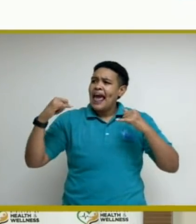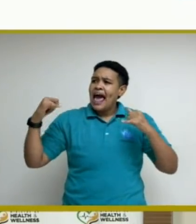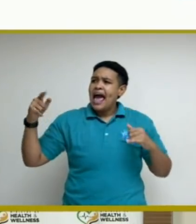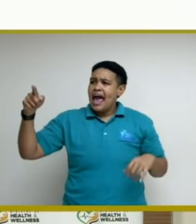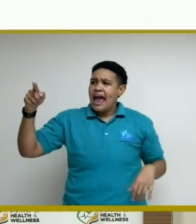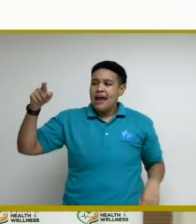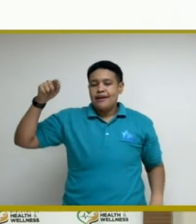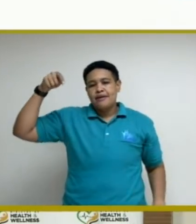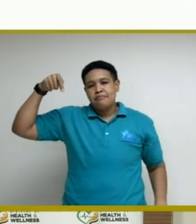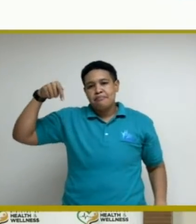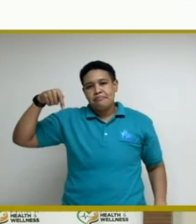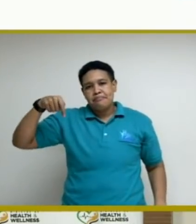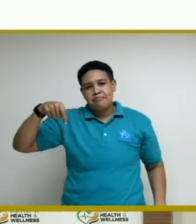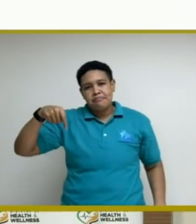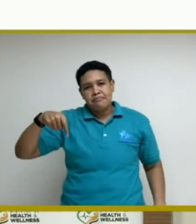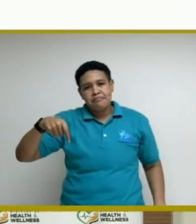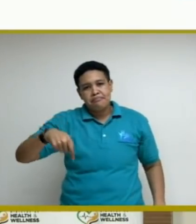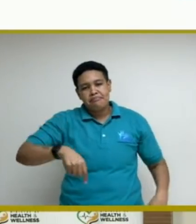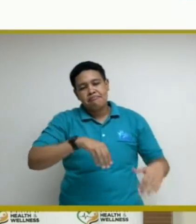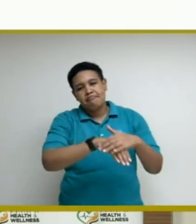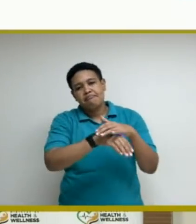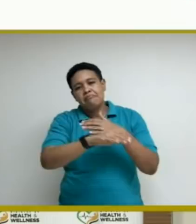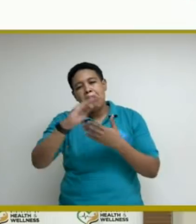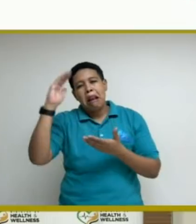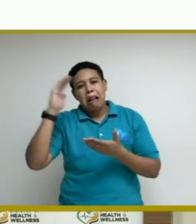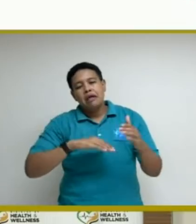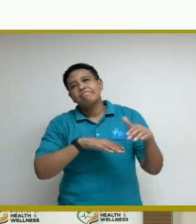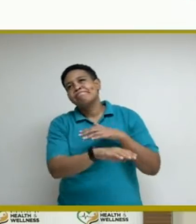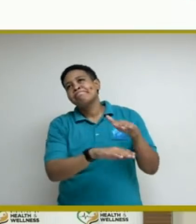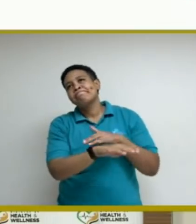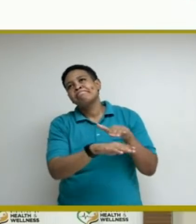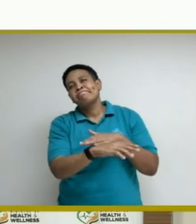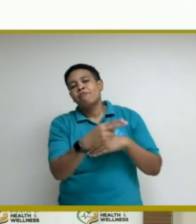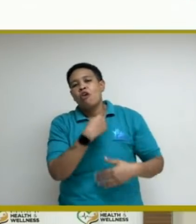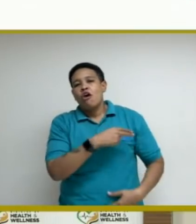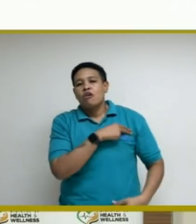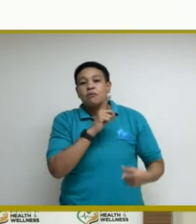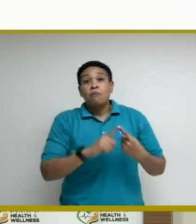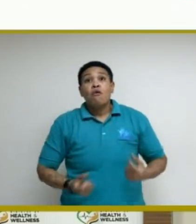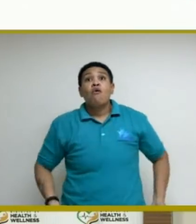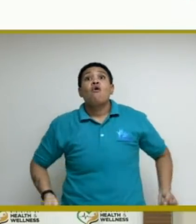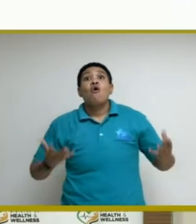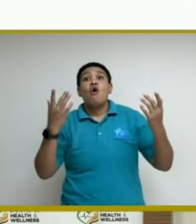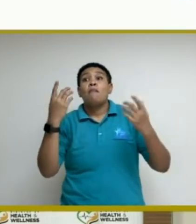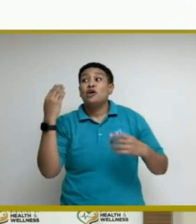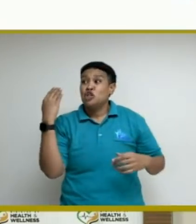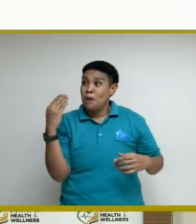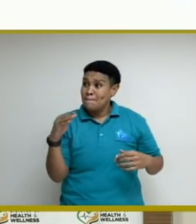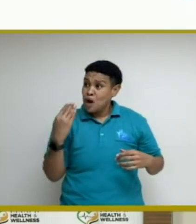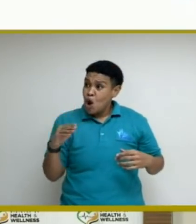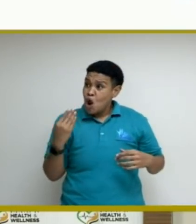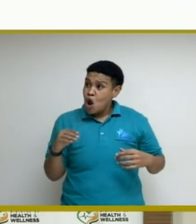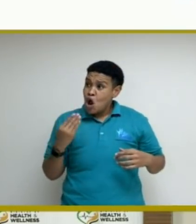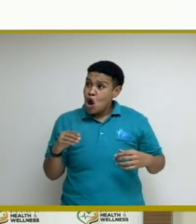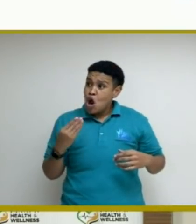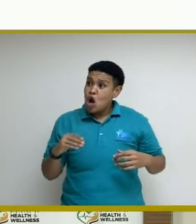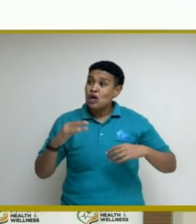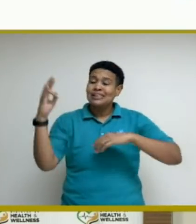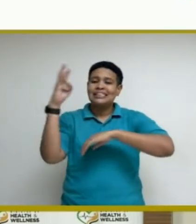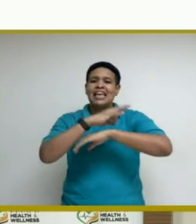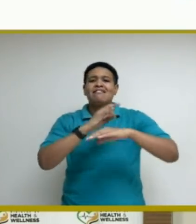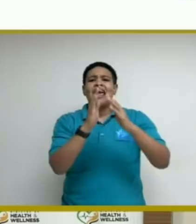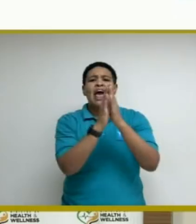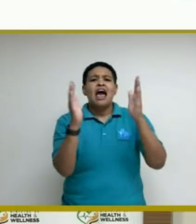of admissions are going down, and also the number of cases in the blue, and the 7-day average